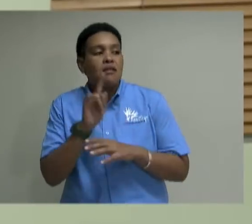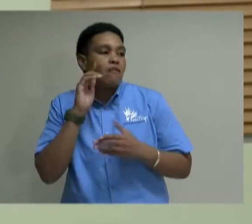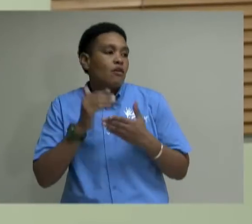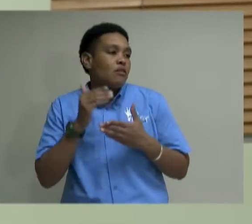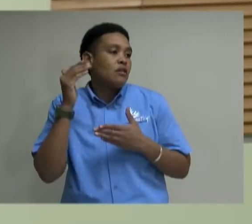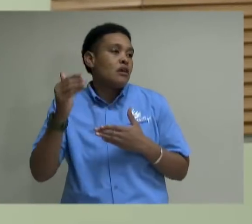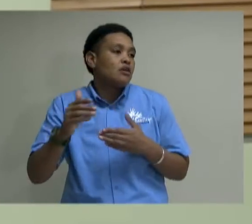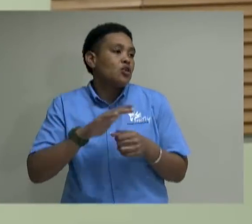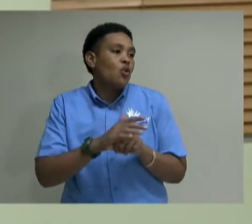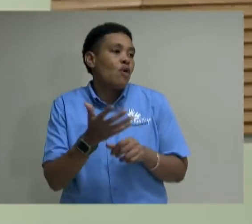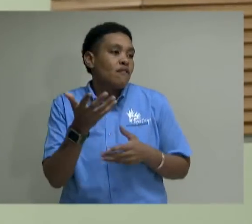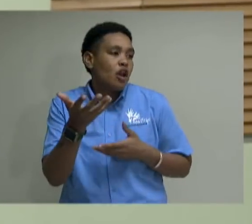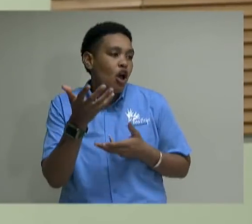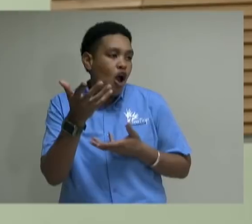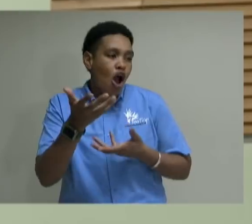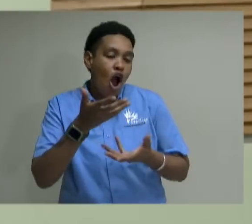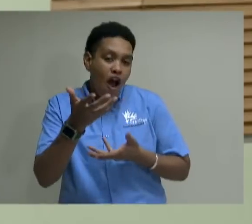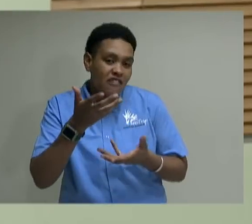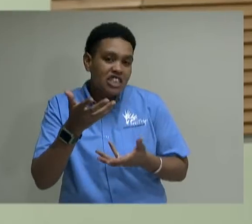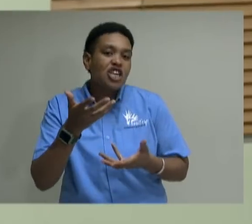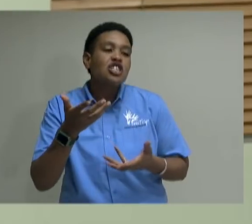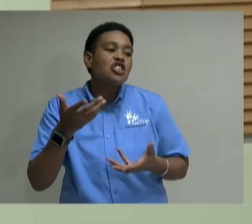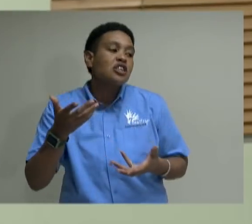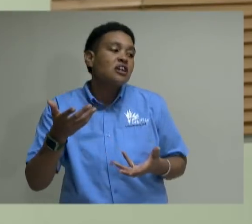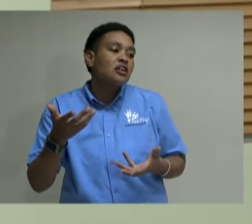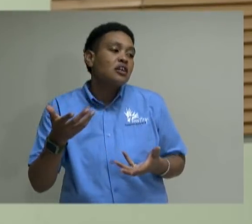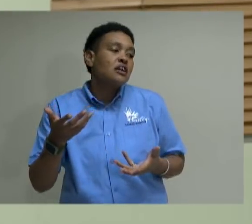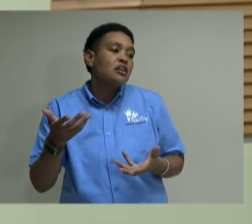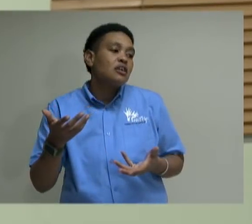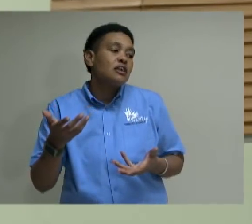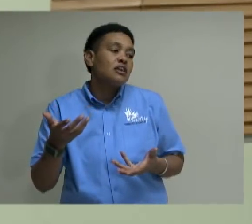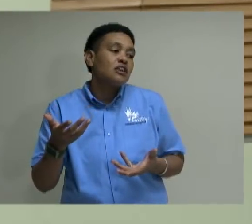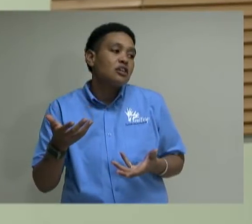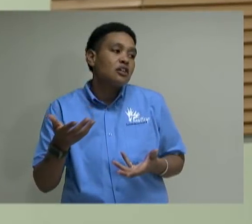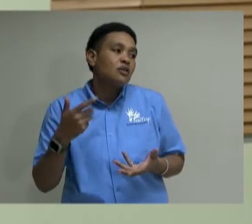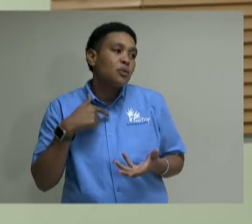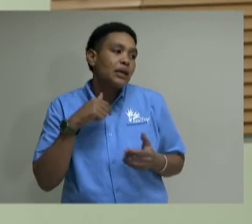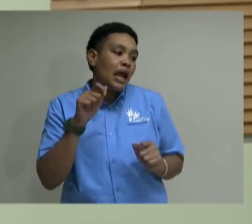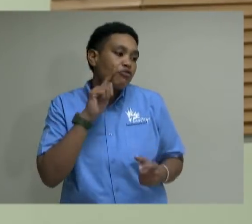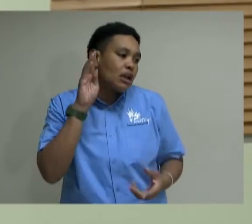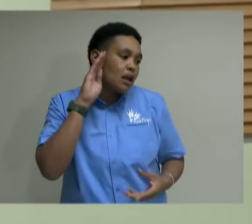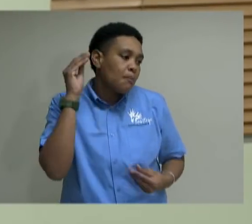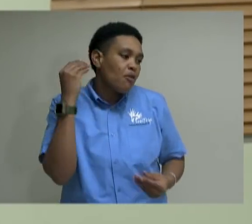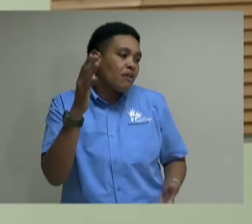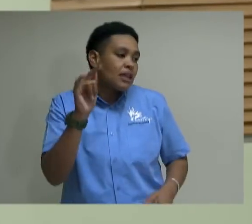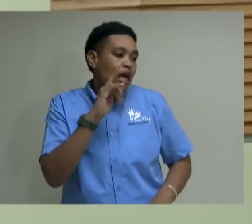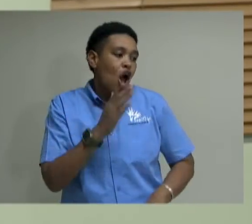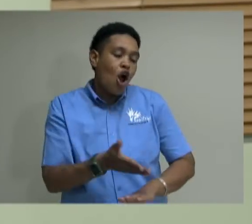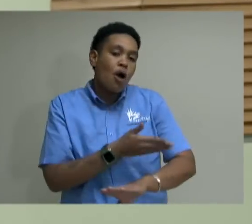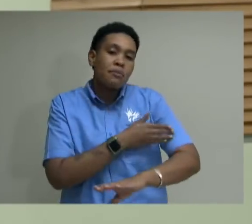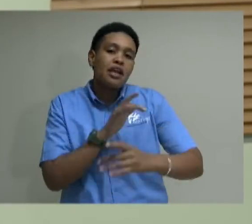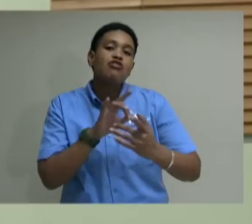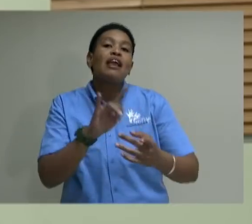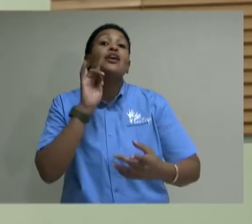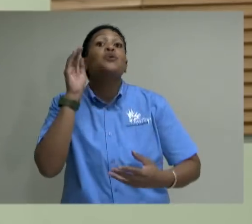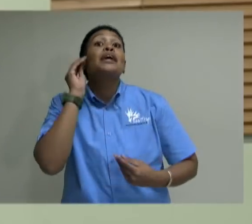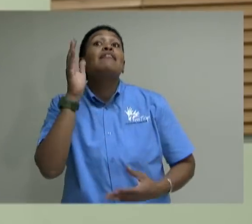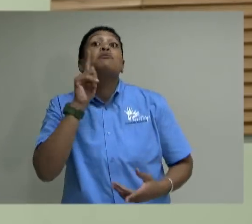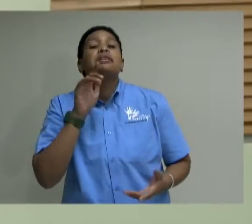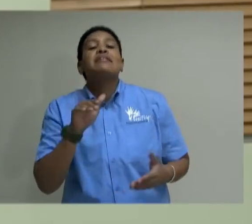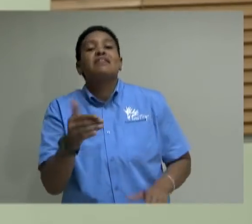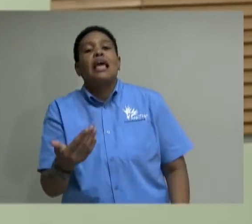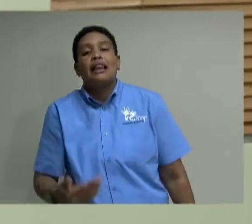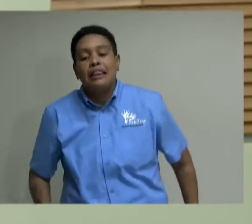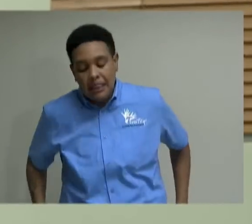next meeting, for the next press brief, we can provide that update on the details of the